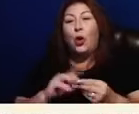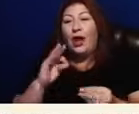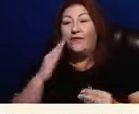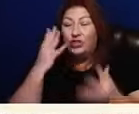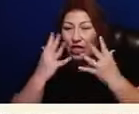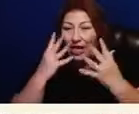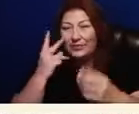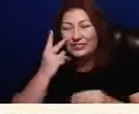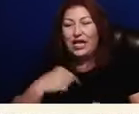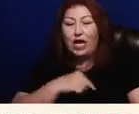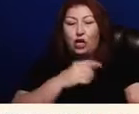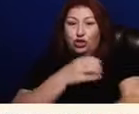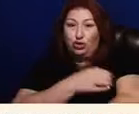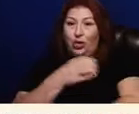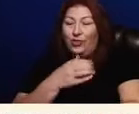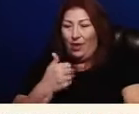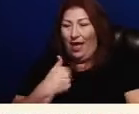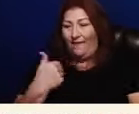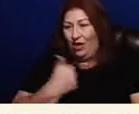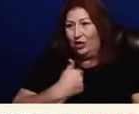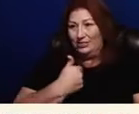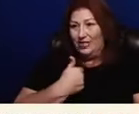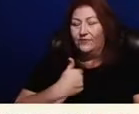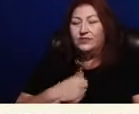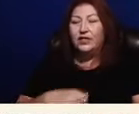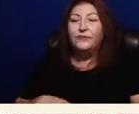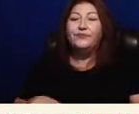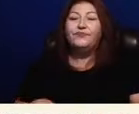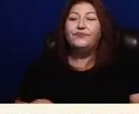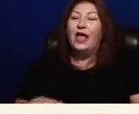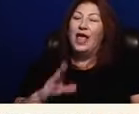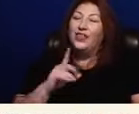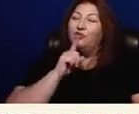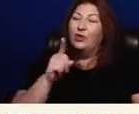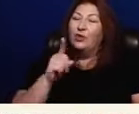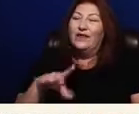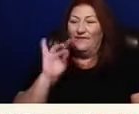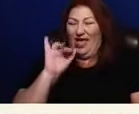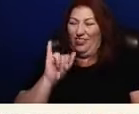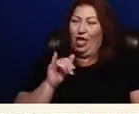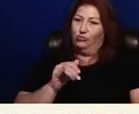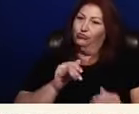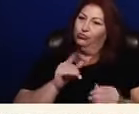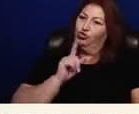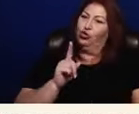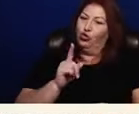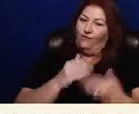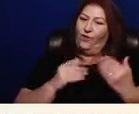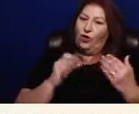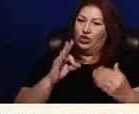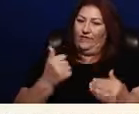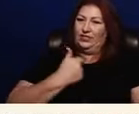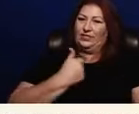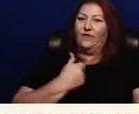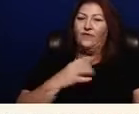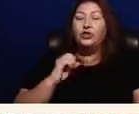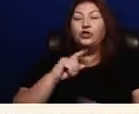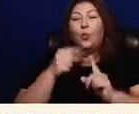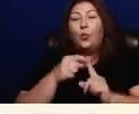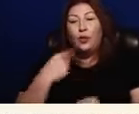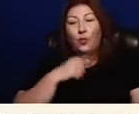have in ourselves. And that's ultimately finding that truer version of you. And so when we